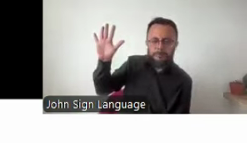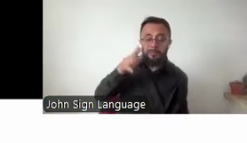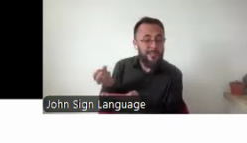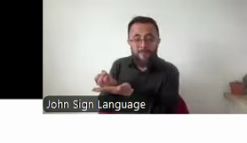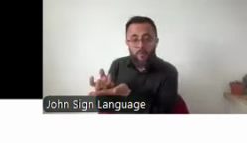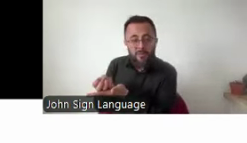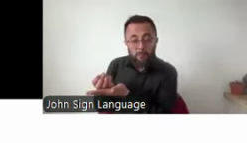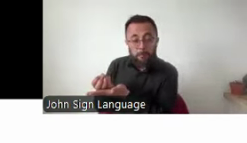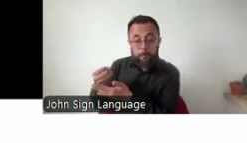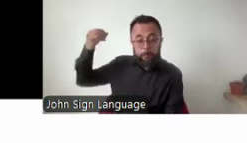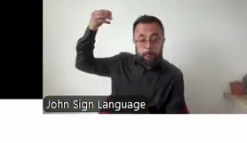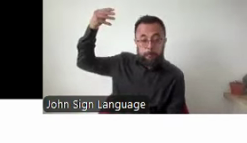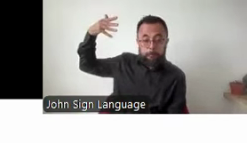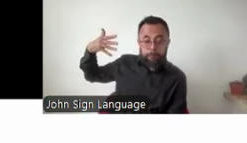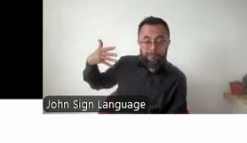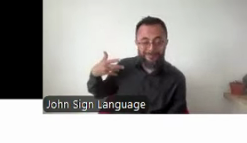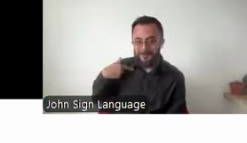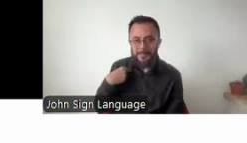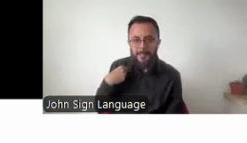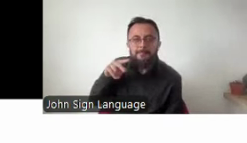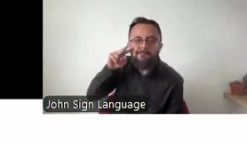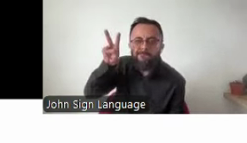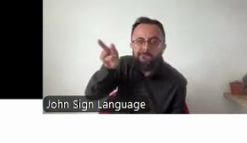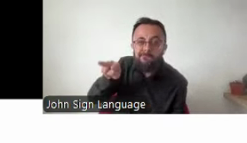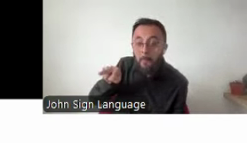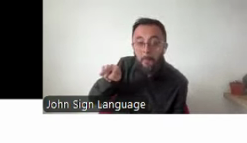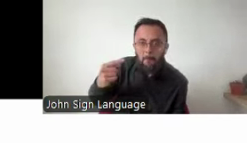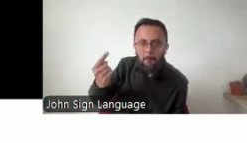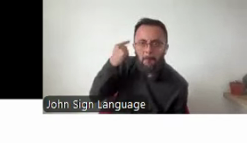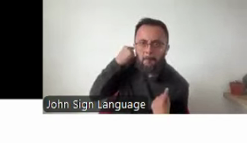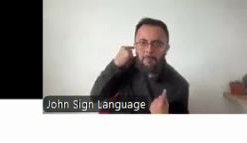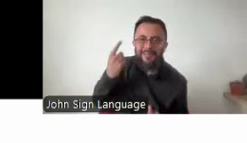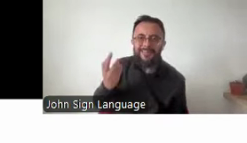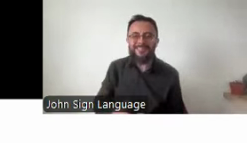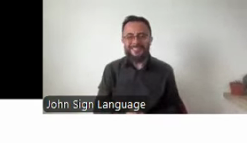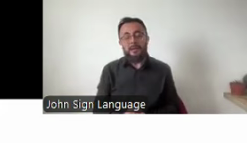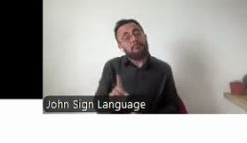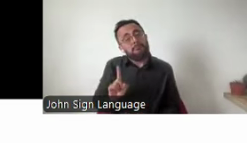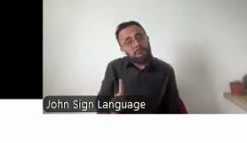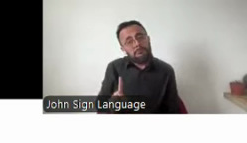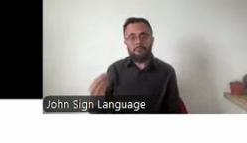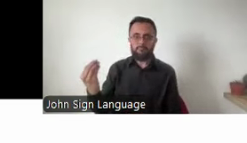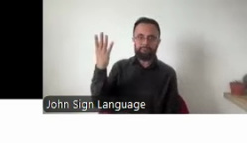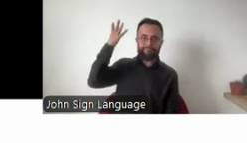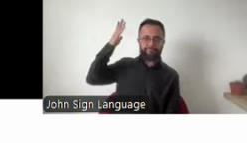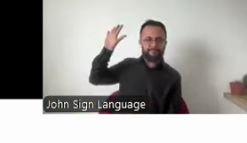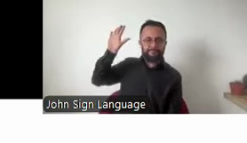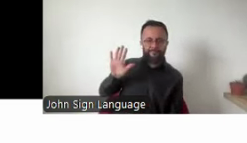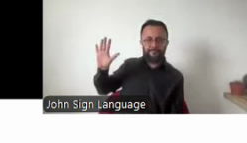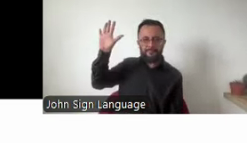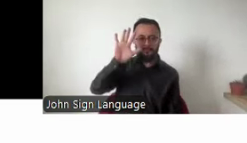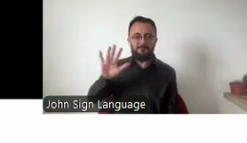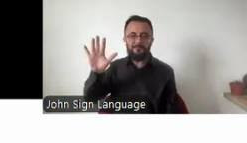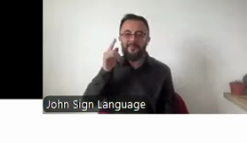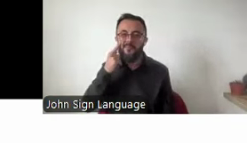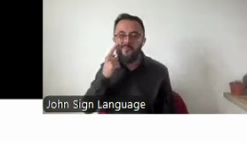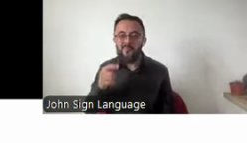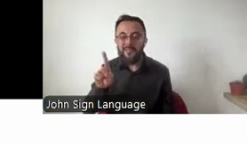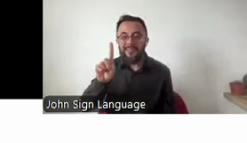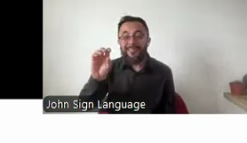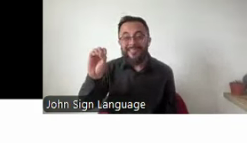to show you how within those 10 strategic entry points, in the report, we further